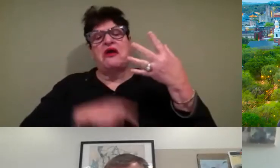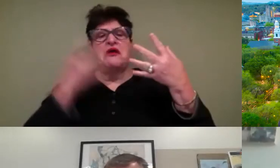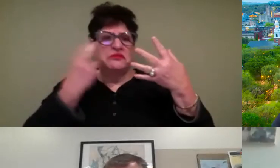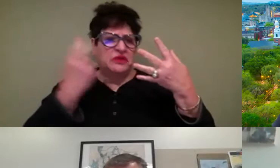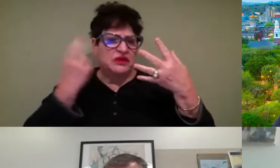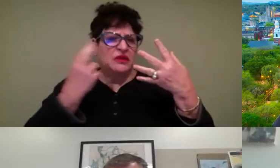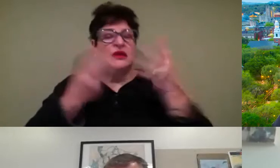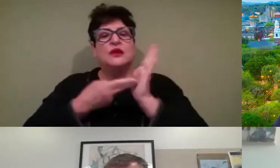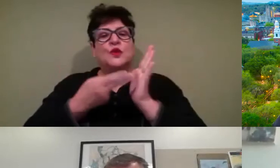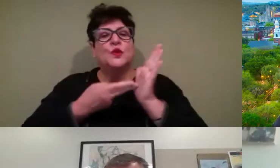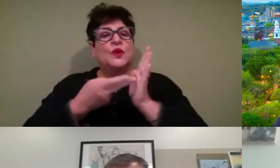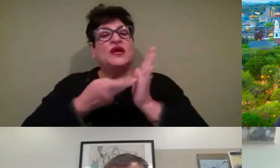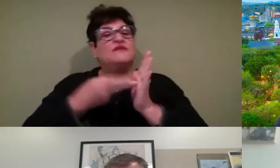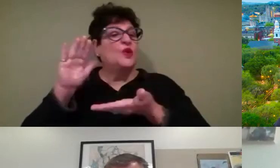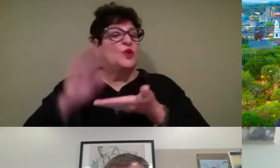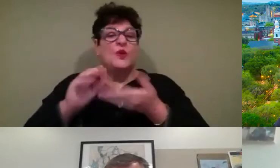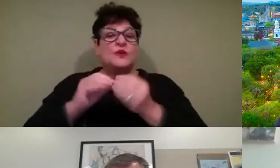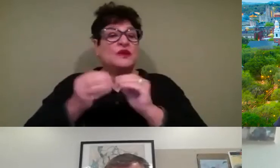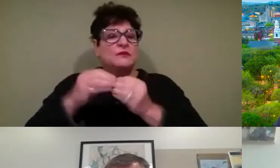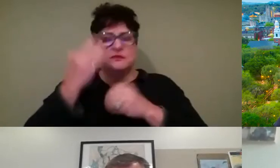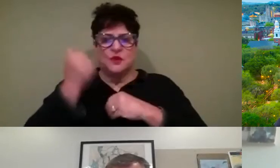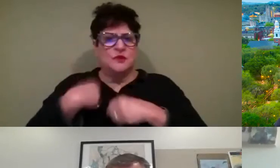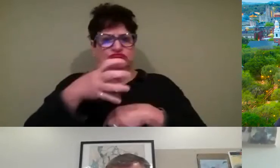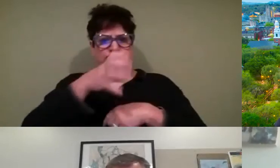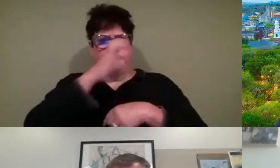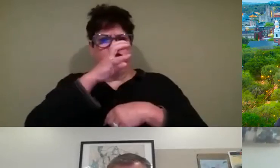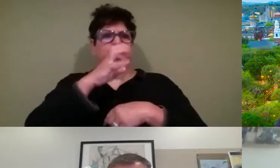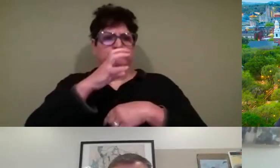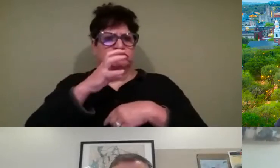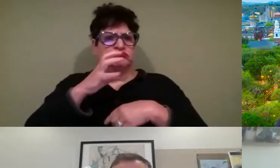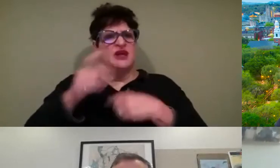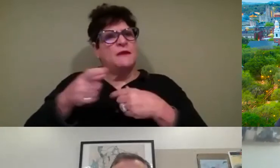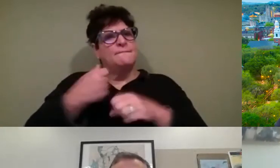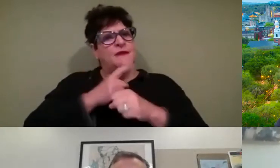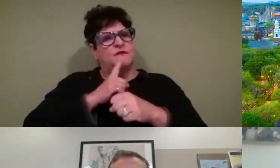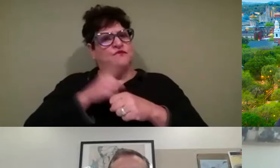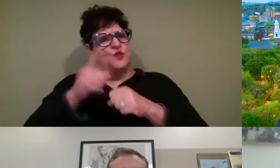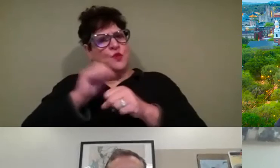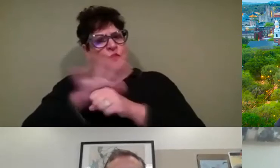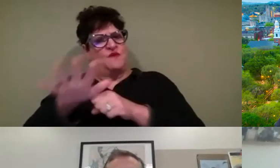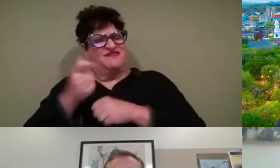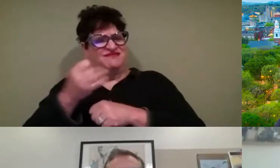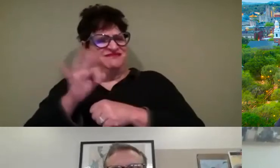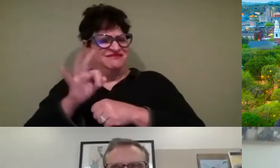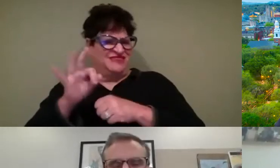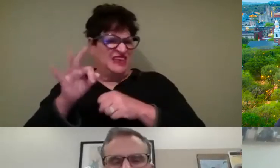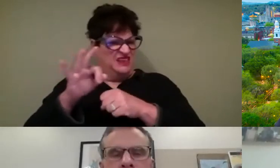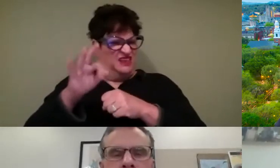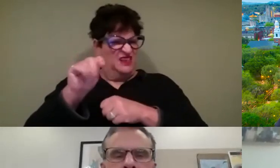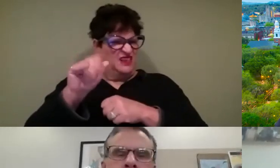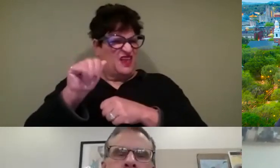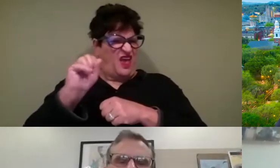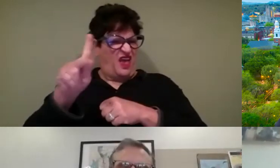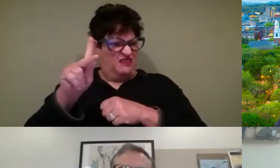taken extreme measures to ensure that we have a COVID-19 task force, and we do a lot of education and are